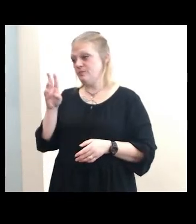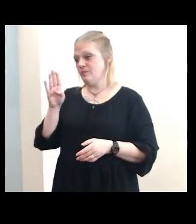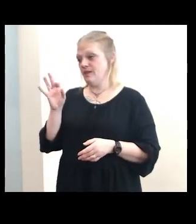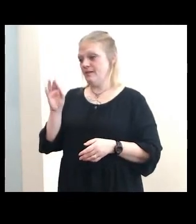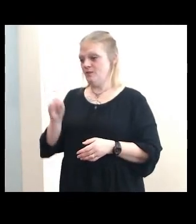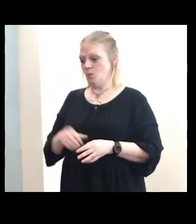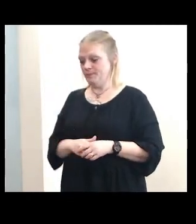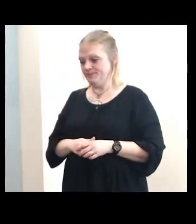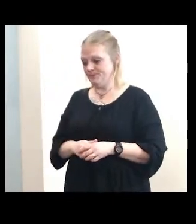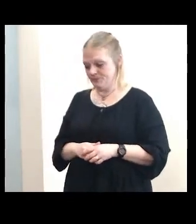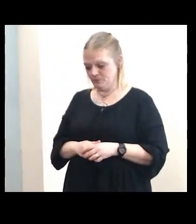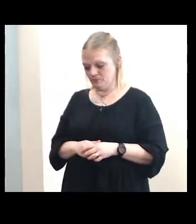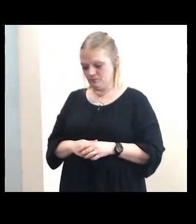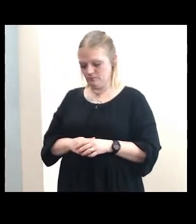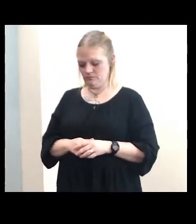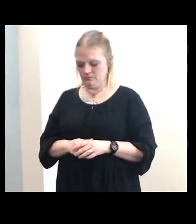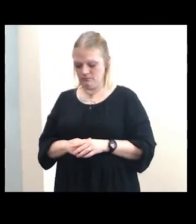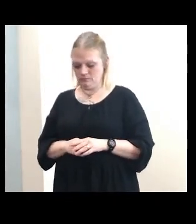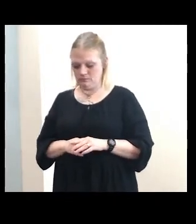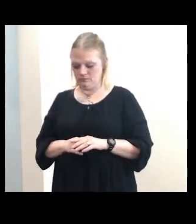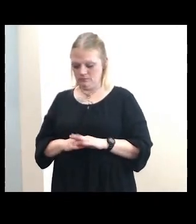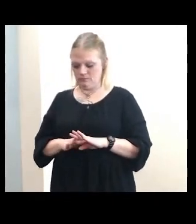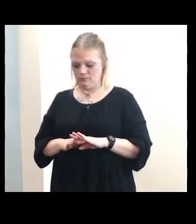WBFO, Mike Desmond.